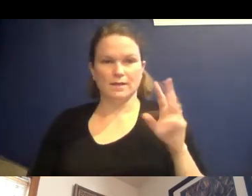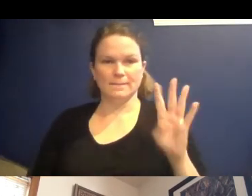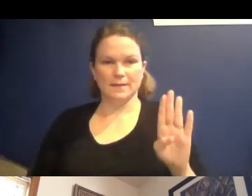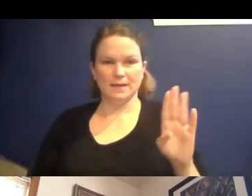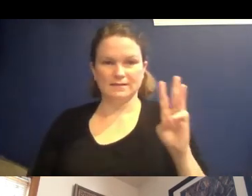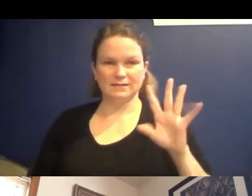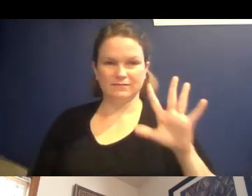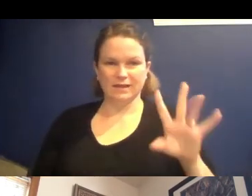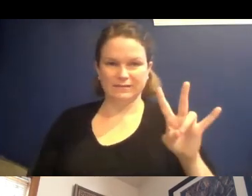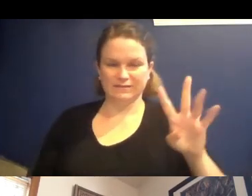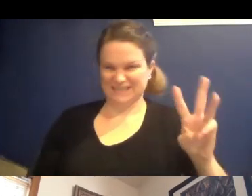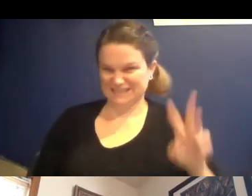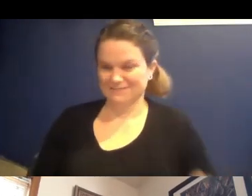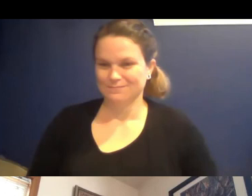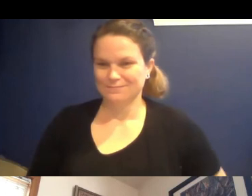B6576.